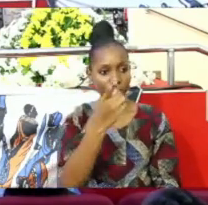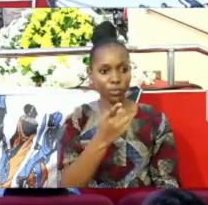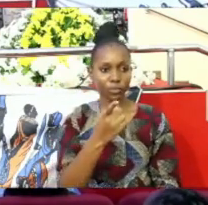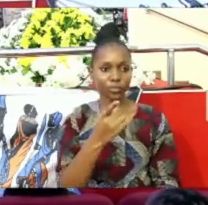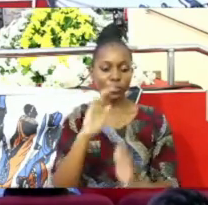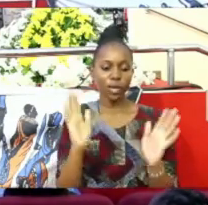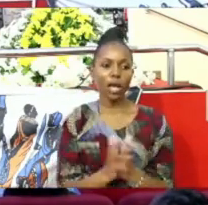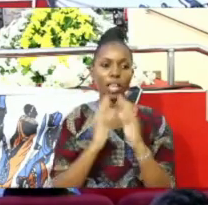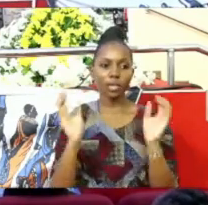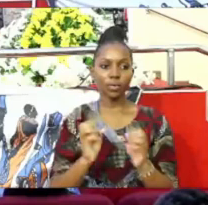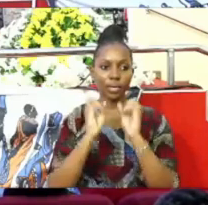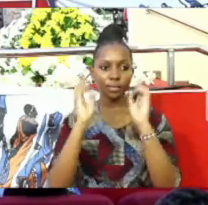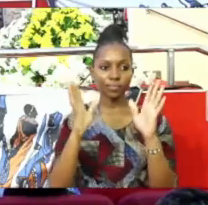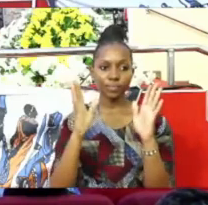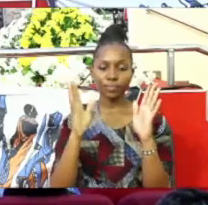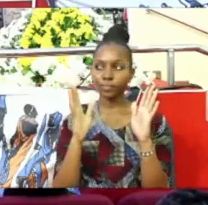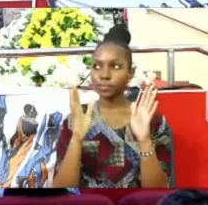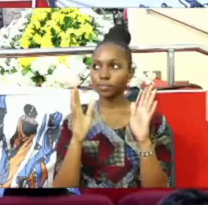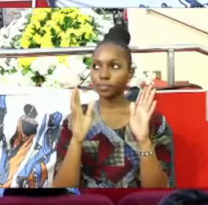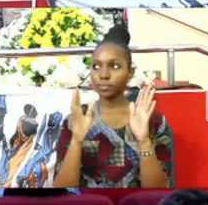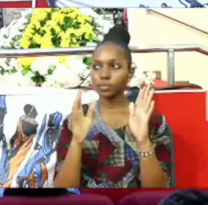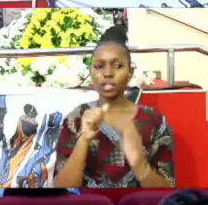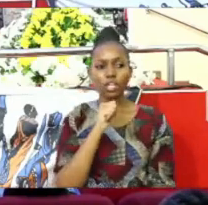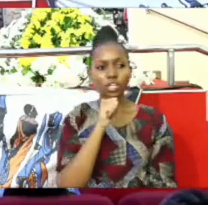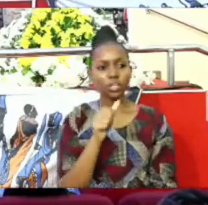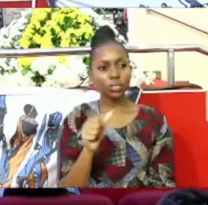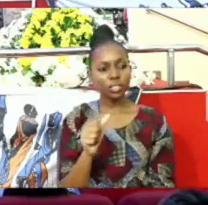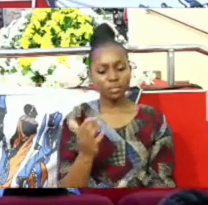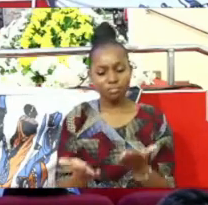Hallelujah. Hallelujah. Hallelujah. Don't measure Jerusalem.